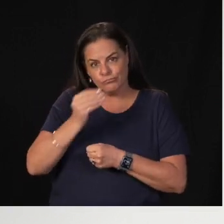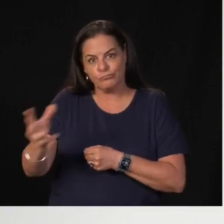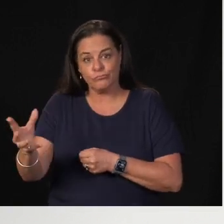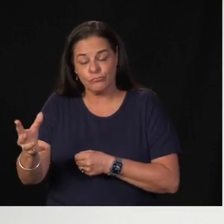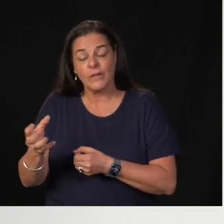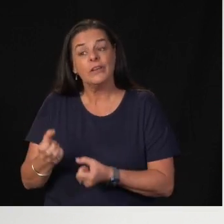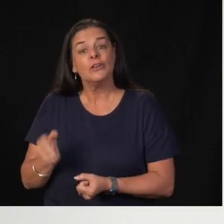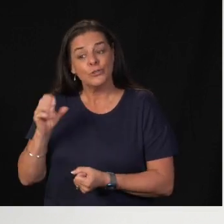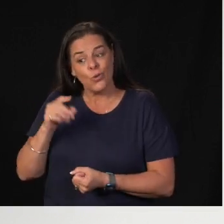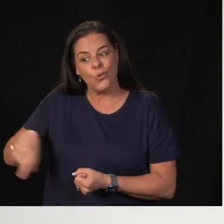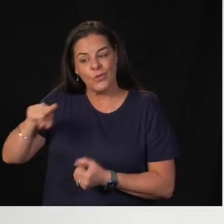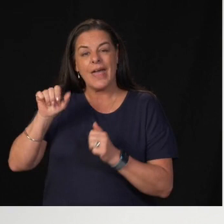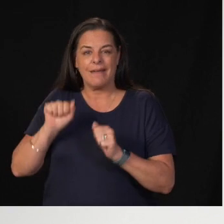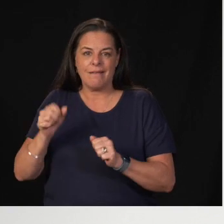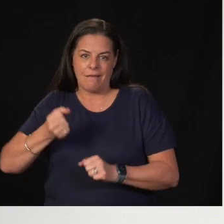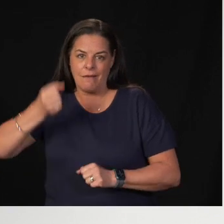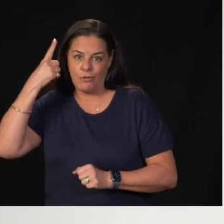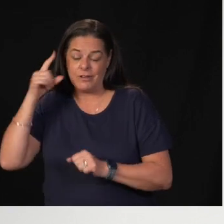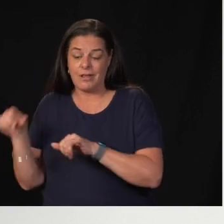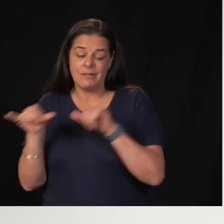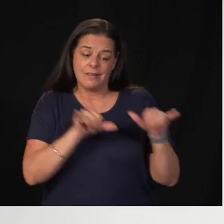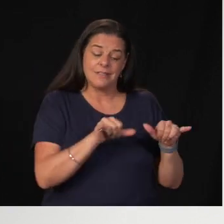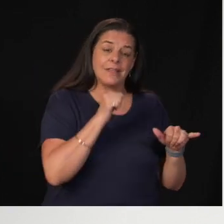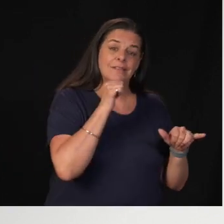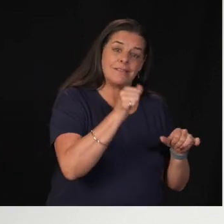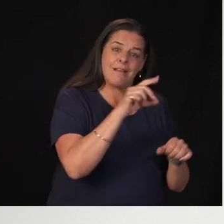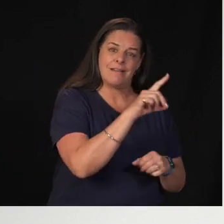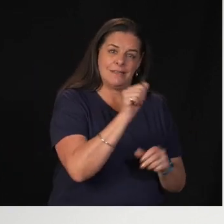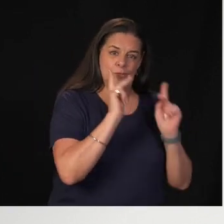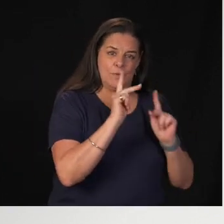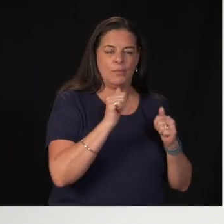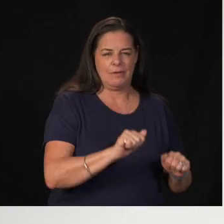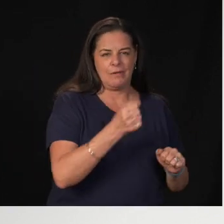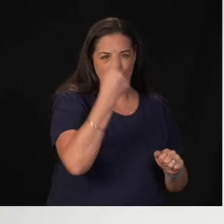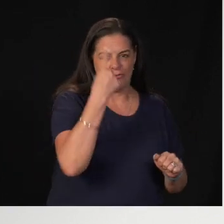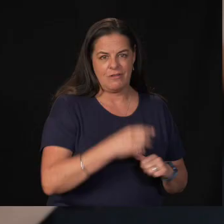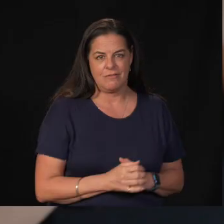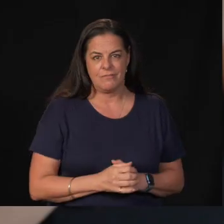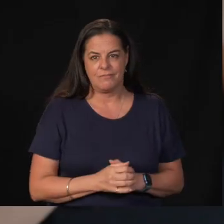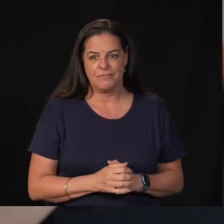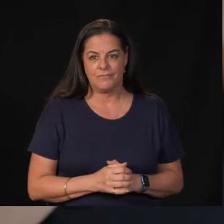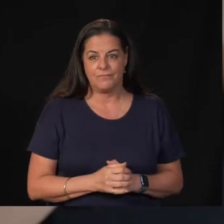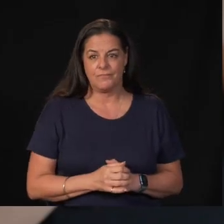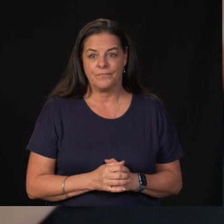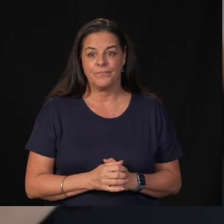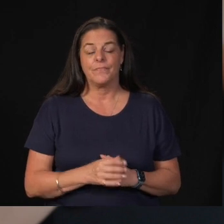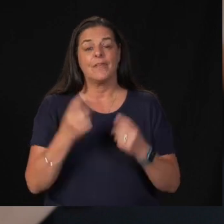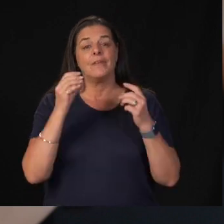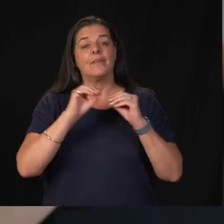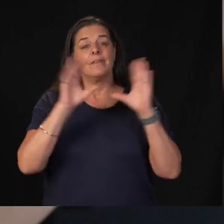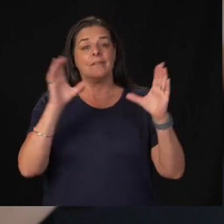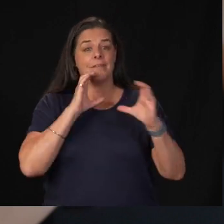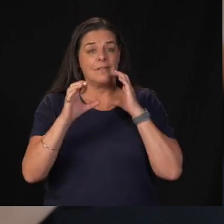convey information in a way that is equally effective for people without disabilities. Effective